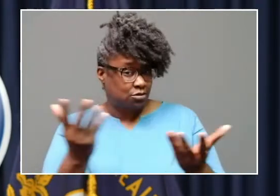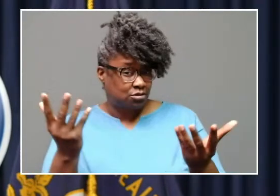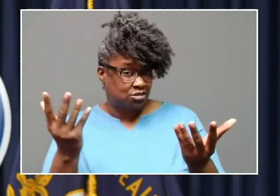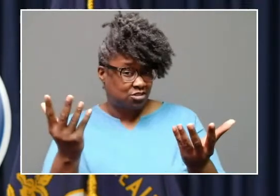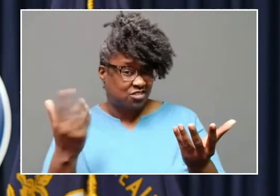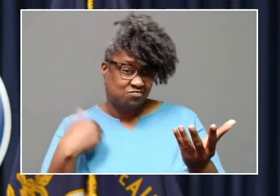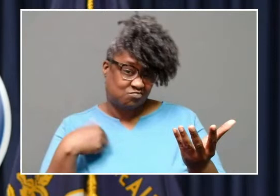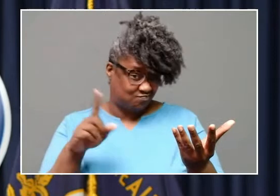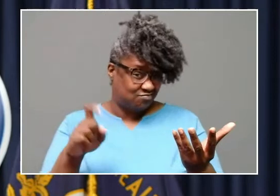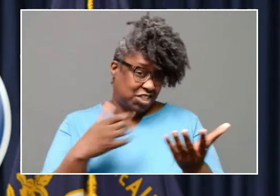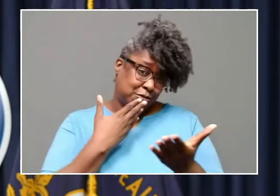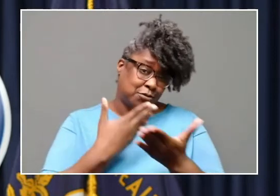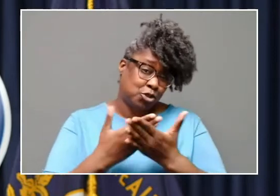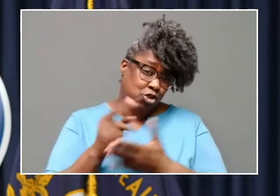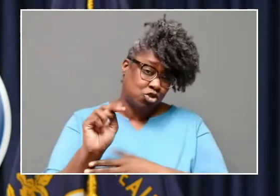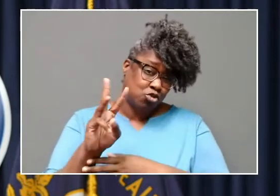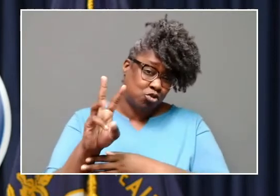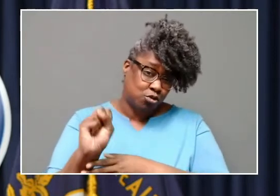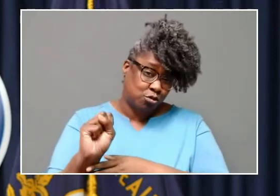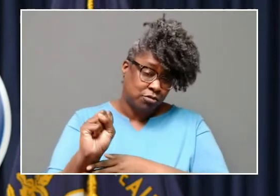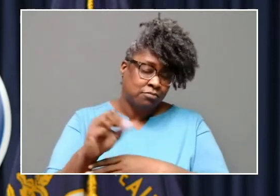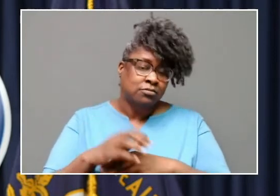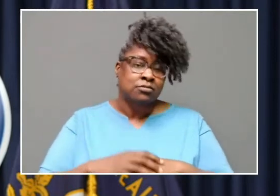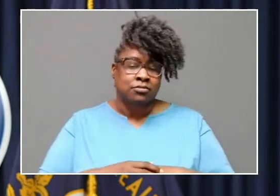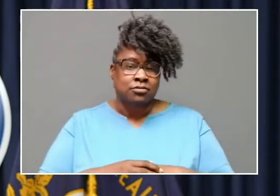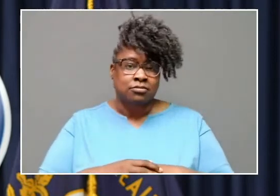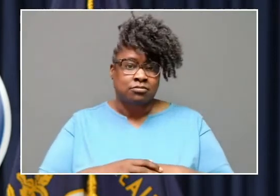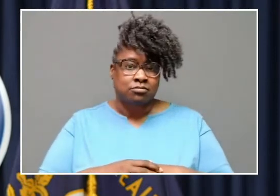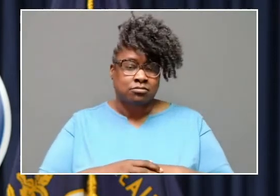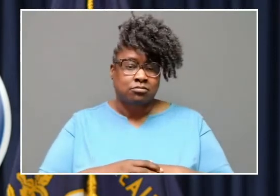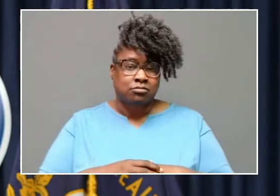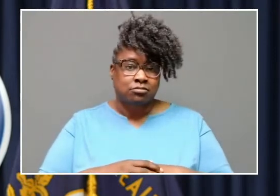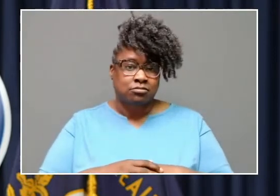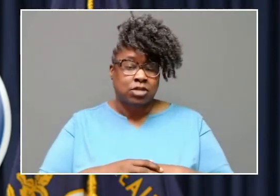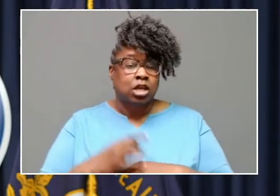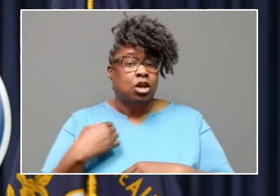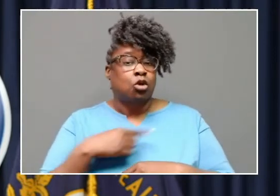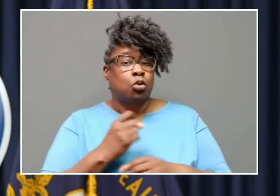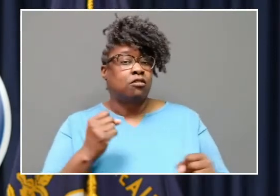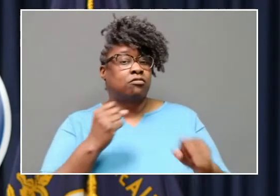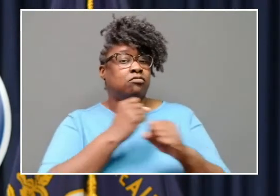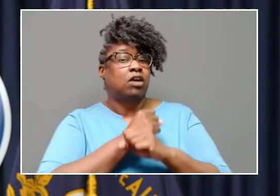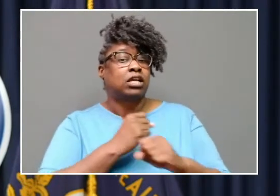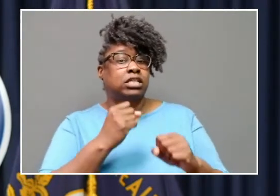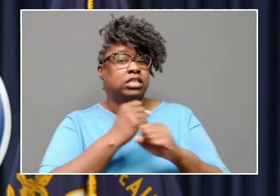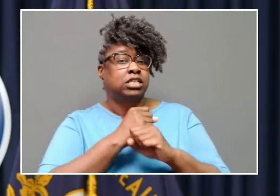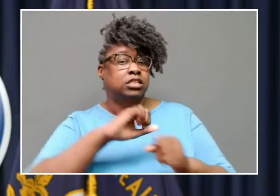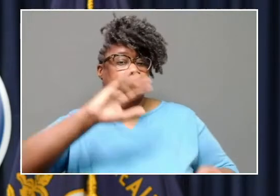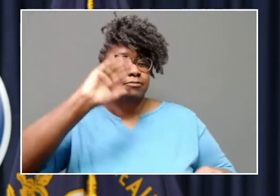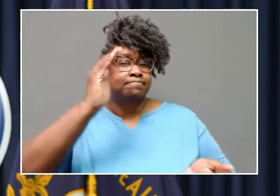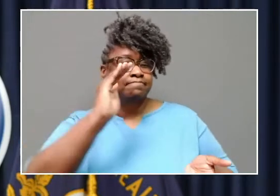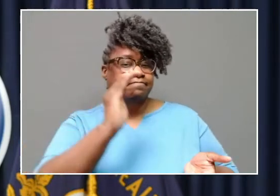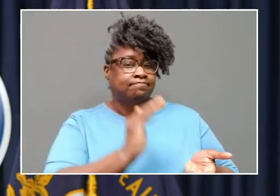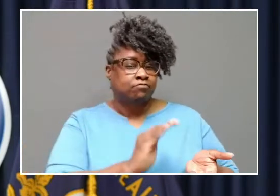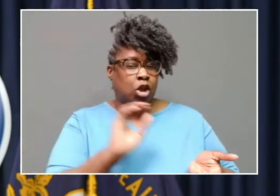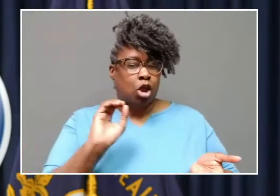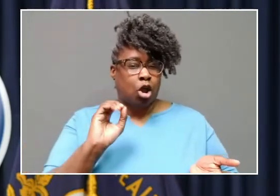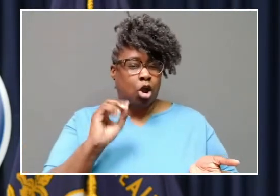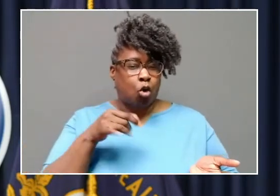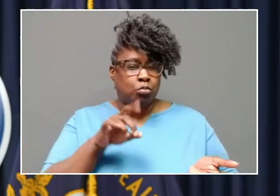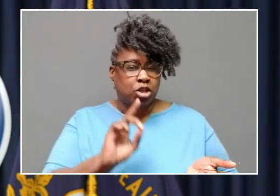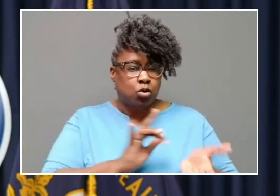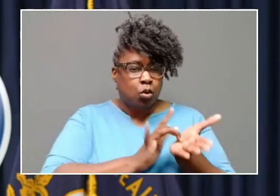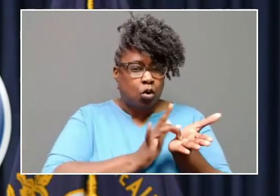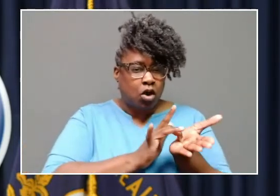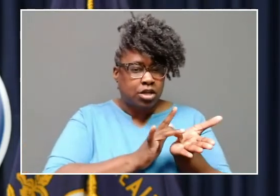news about progress being made in our fight against the opioid and drug epidemic. We have recently learned that